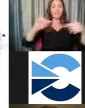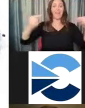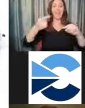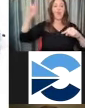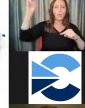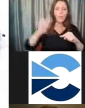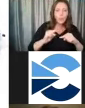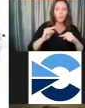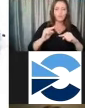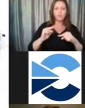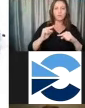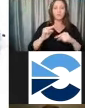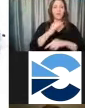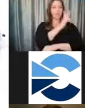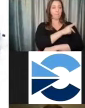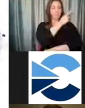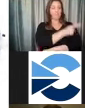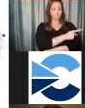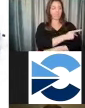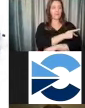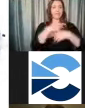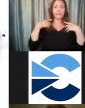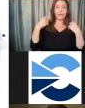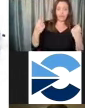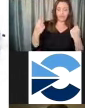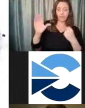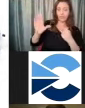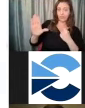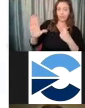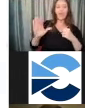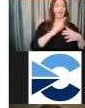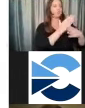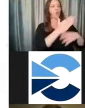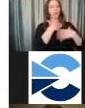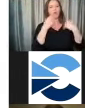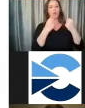and improving patient health and also partner health.